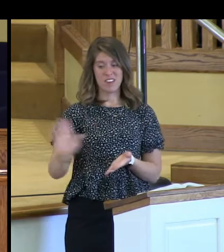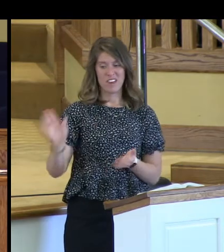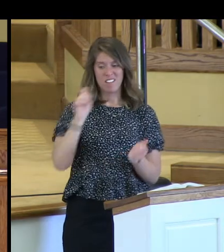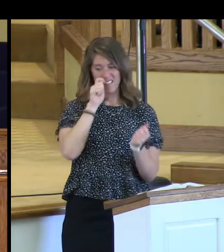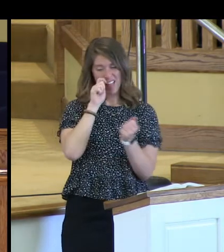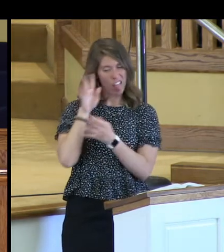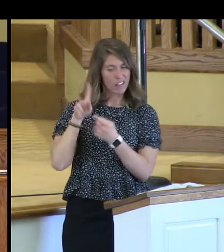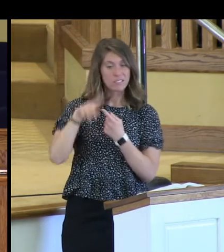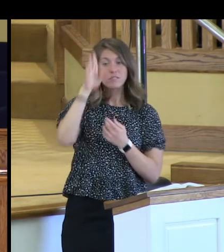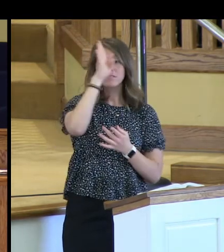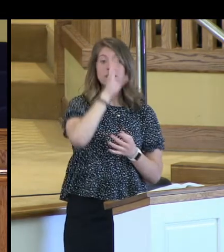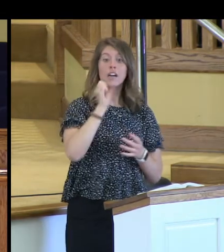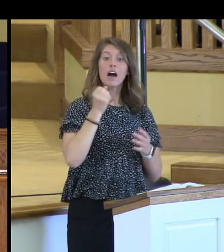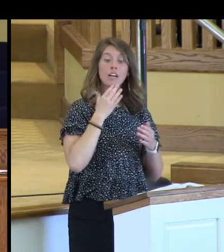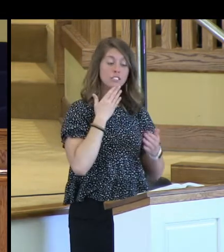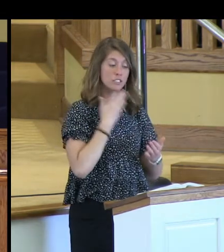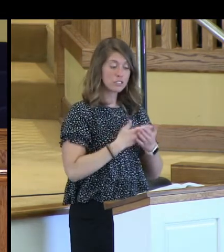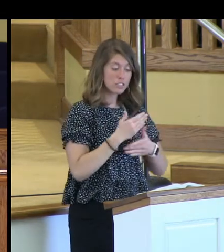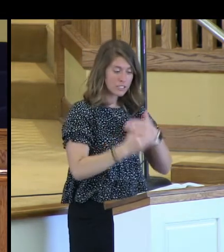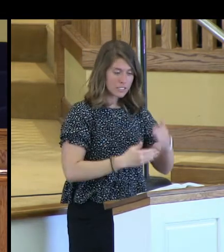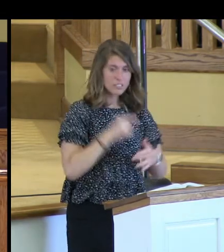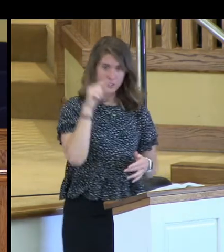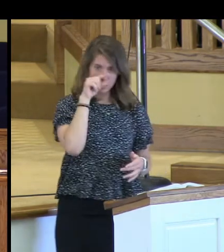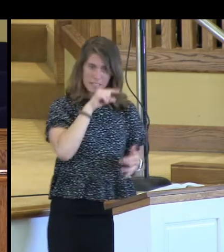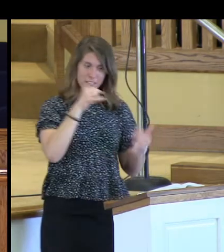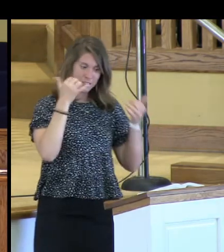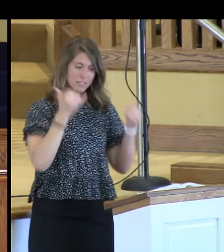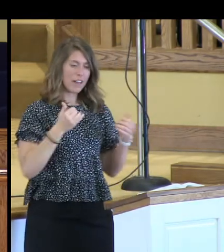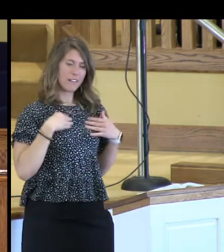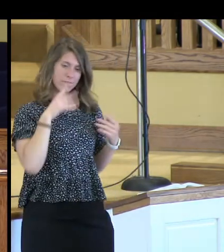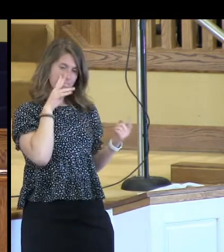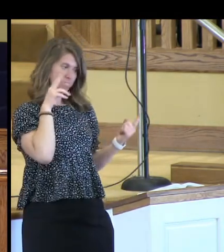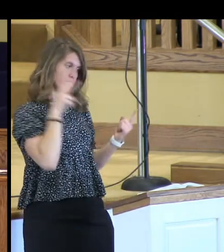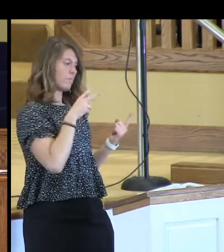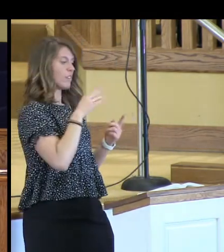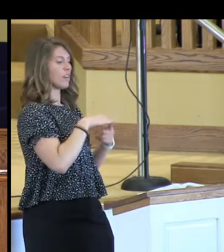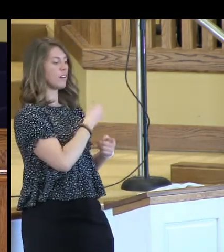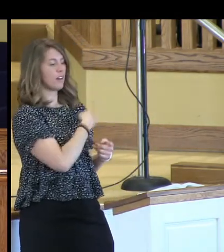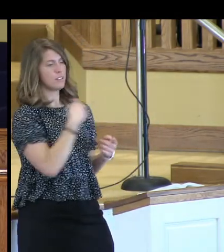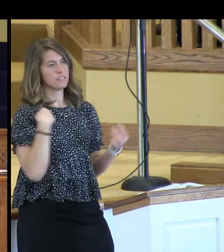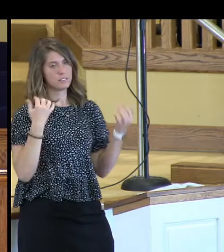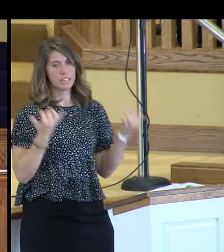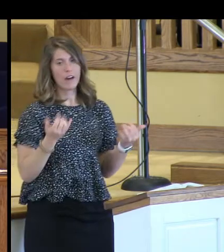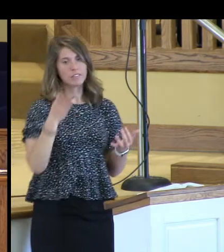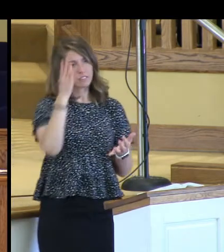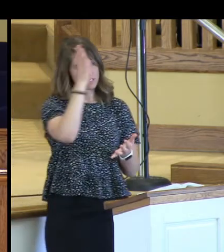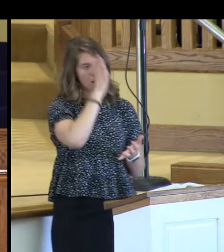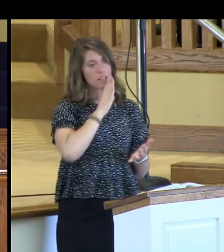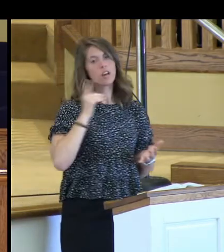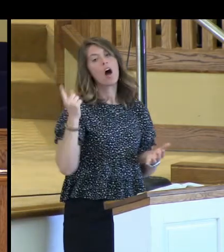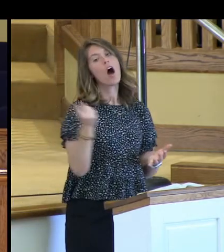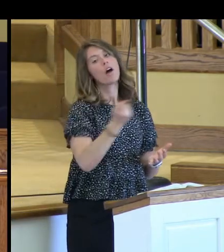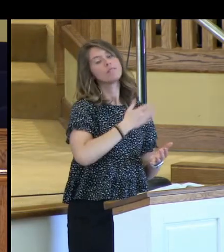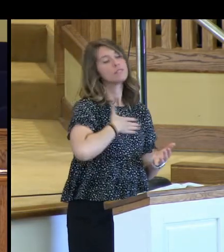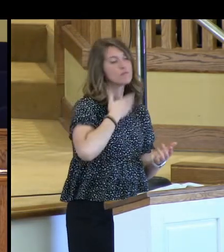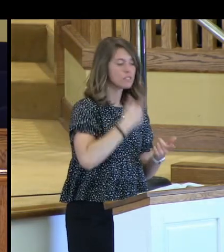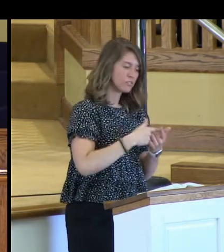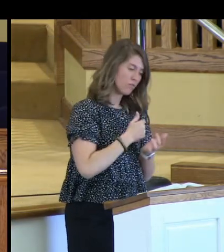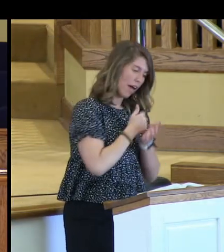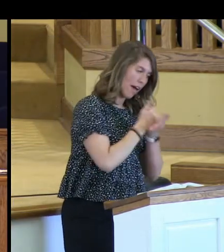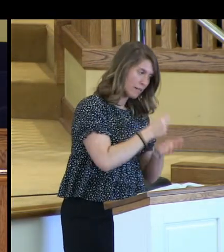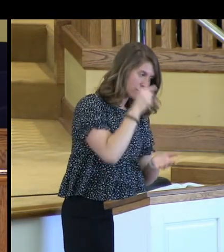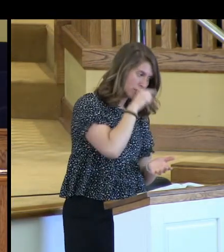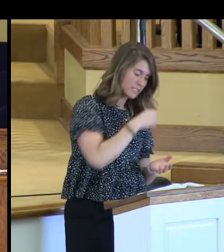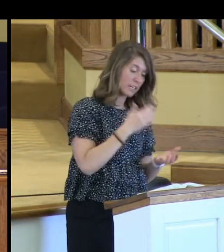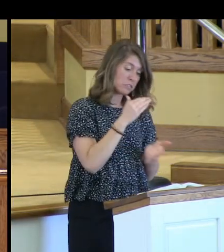to God's goodness, Gentiles have the spotlight on us right now. And God was always willing to help out a Gentile. Some of them in the